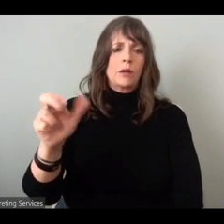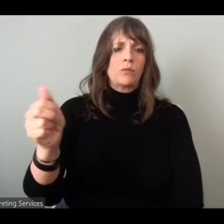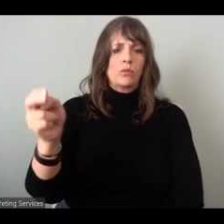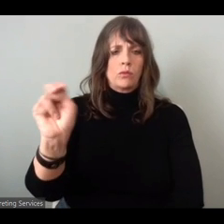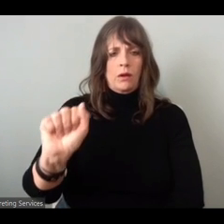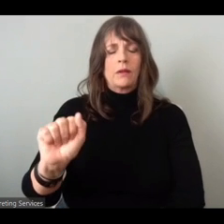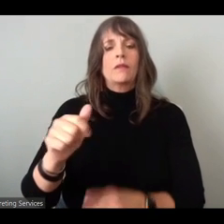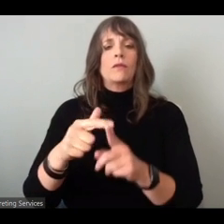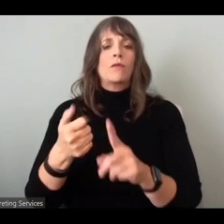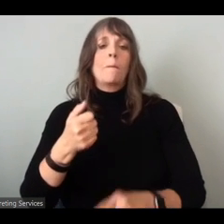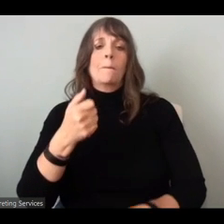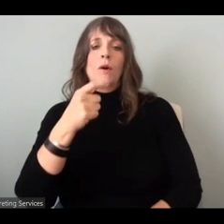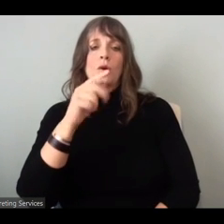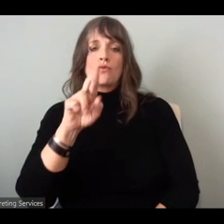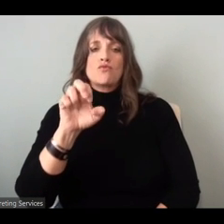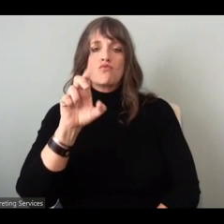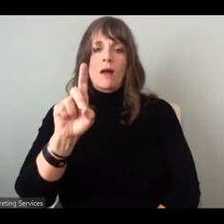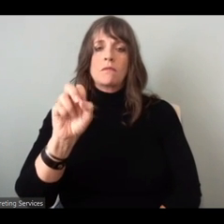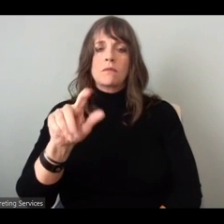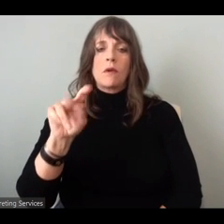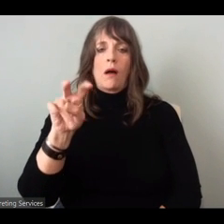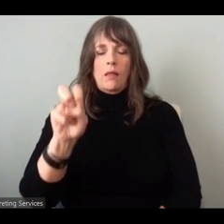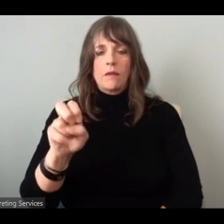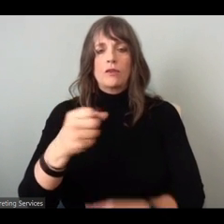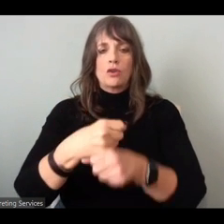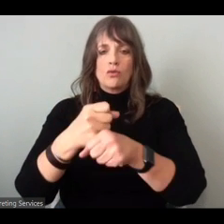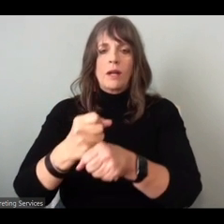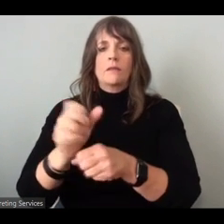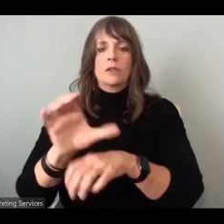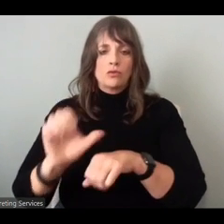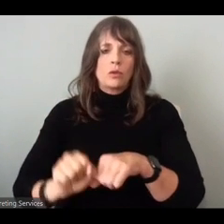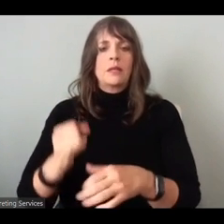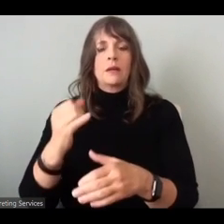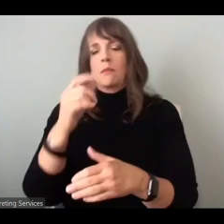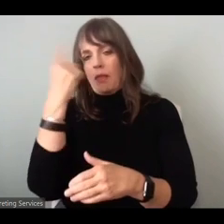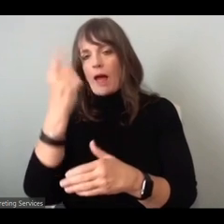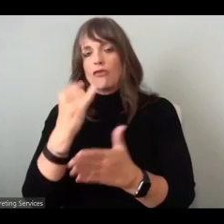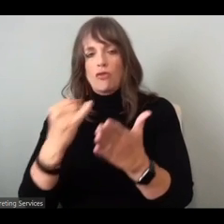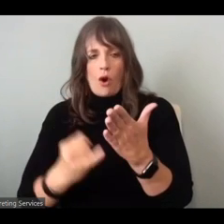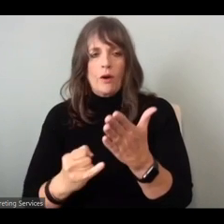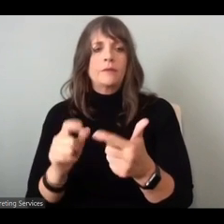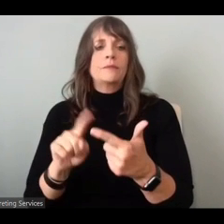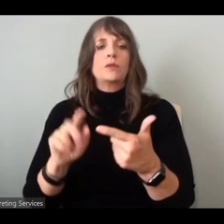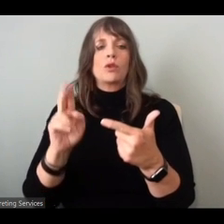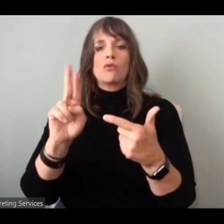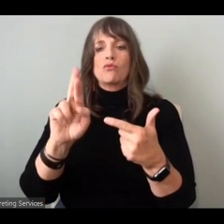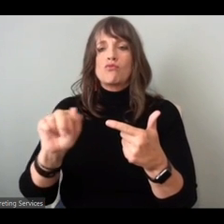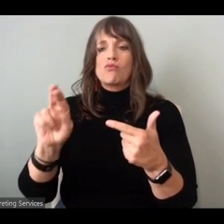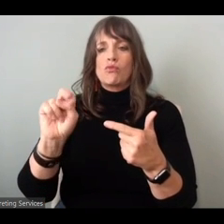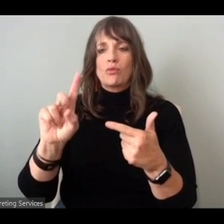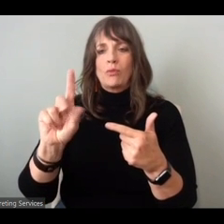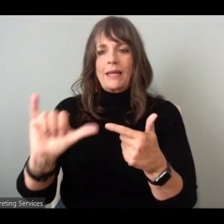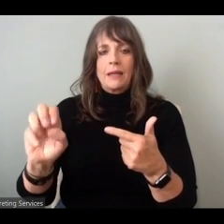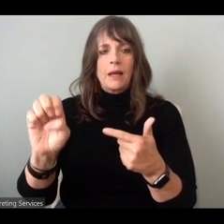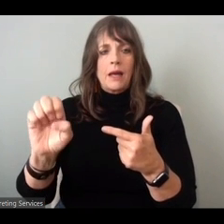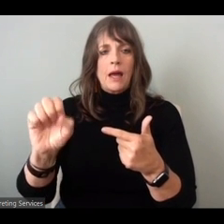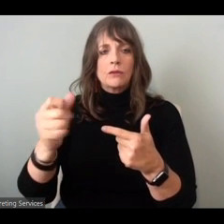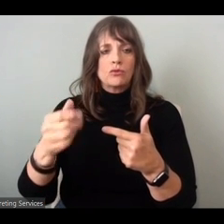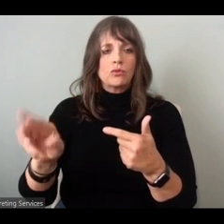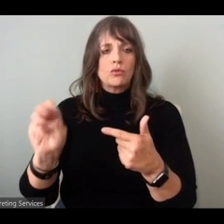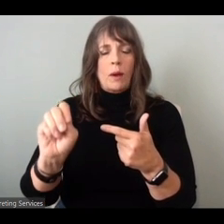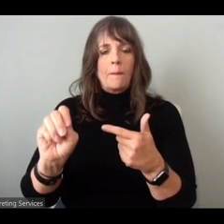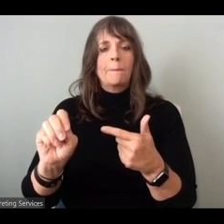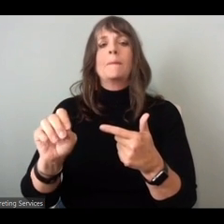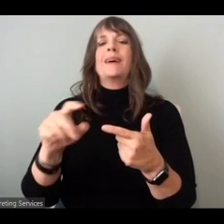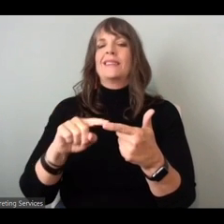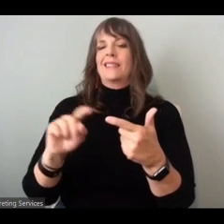Ecosystem. I'm Sherilyn Seeley, Program Manager for Grantmakers in the Arts. The arts and culture sectors are seeing